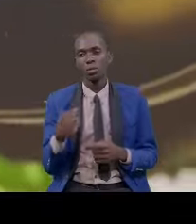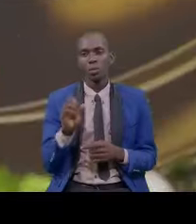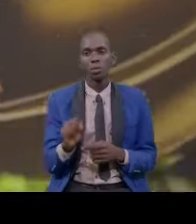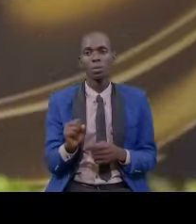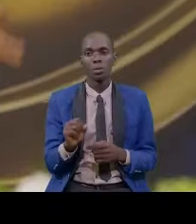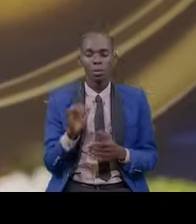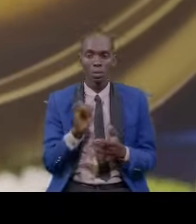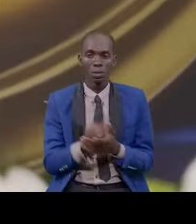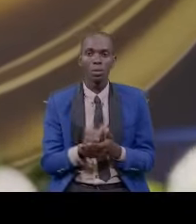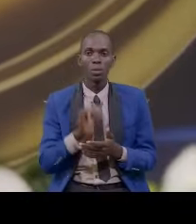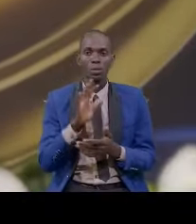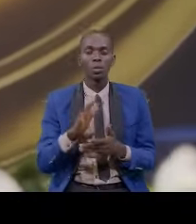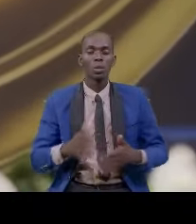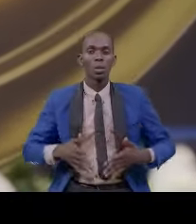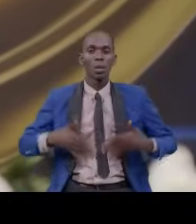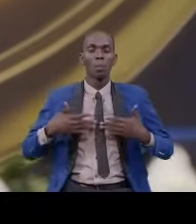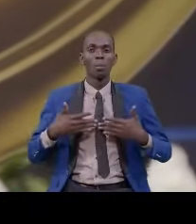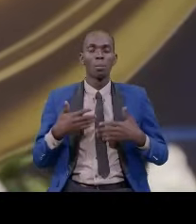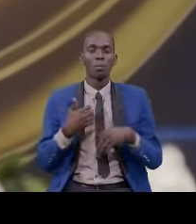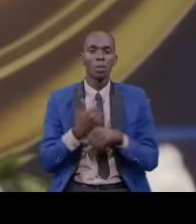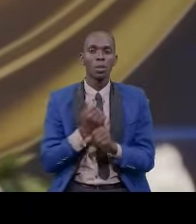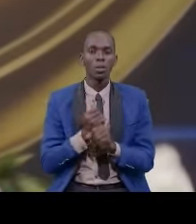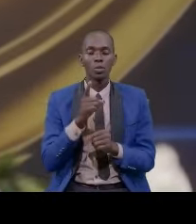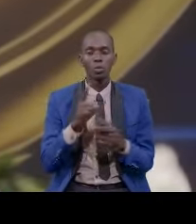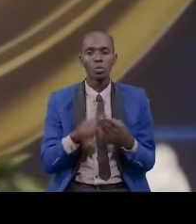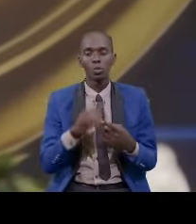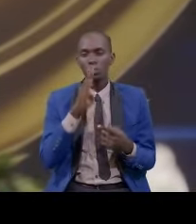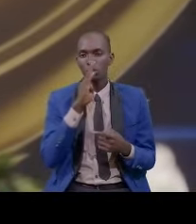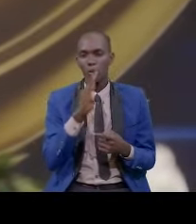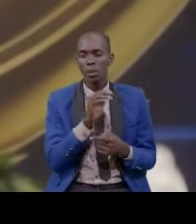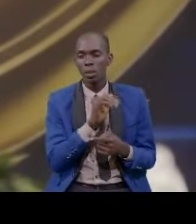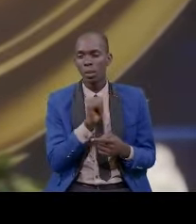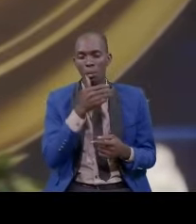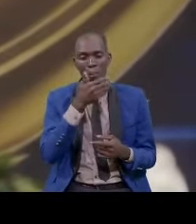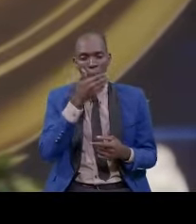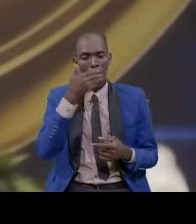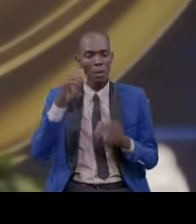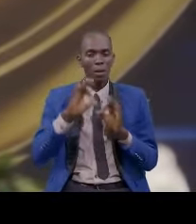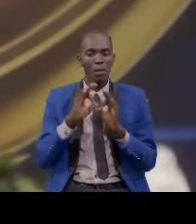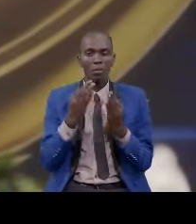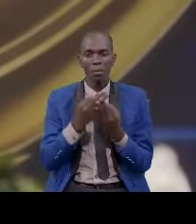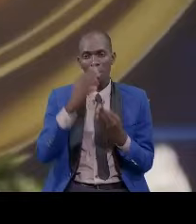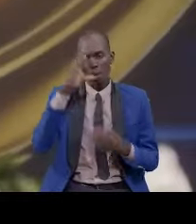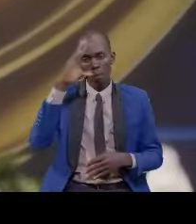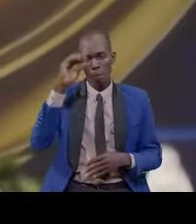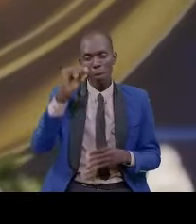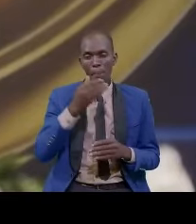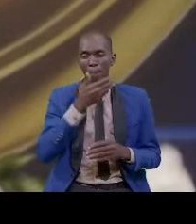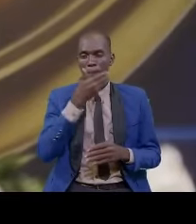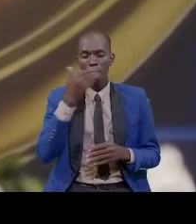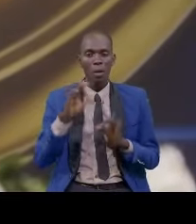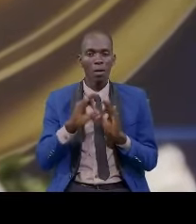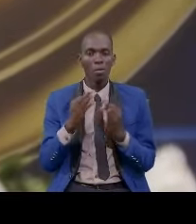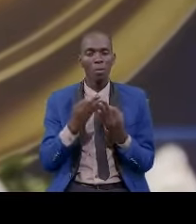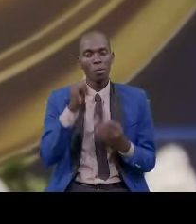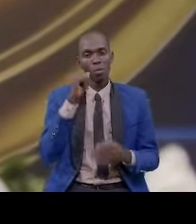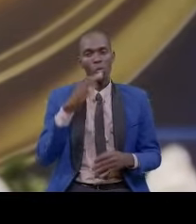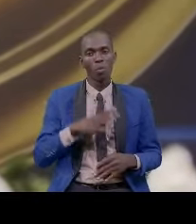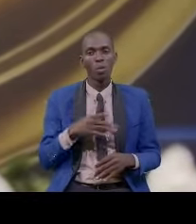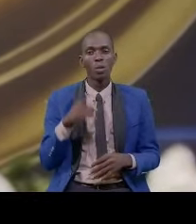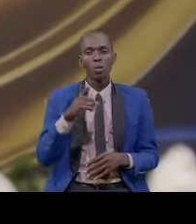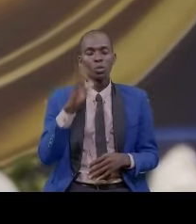So if you want the oncoming generation to live a life that is better than the one we currently have, and